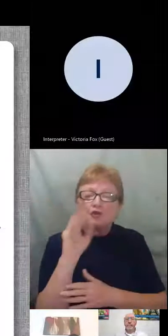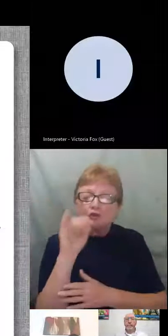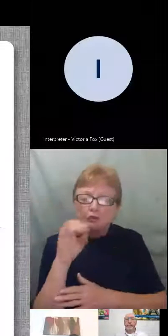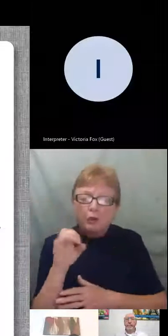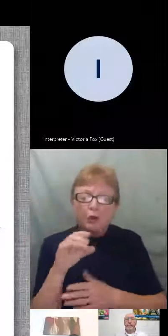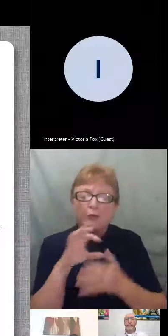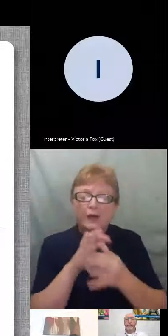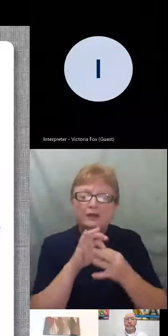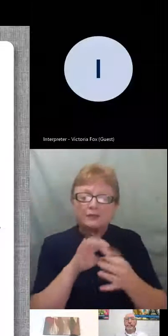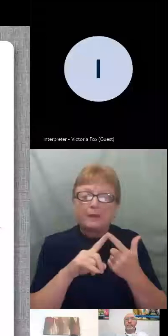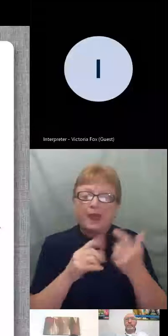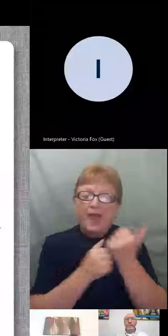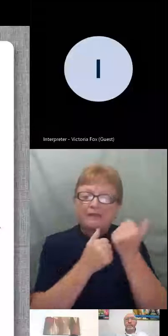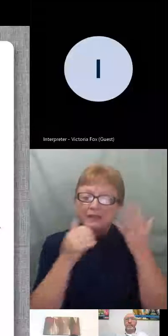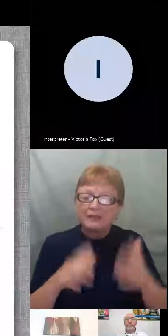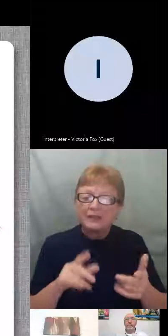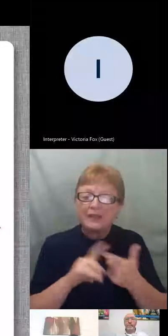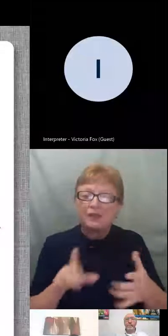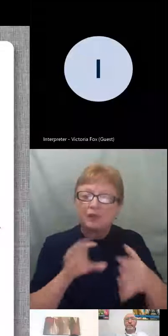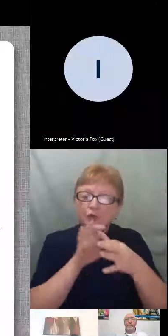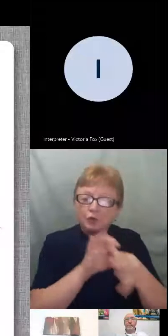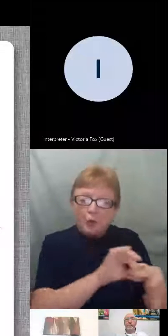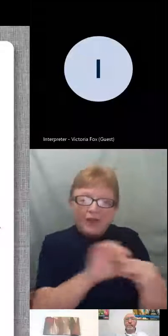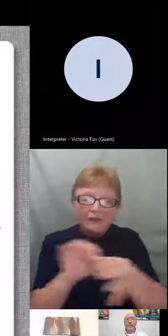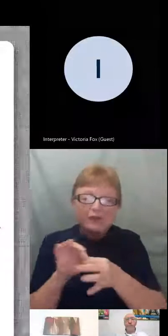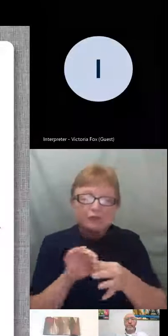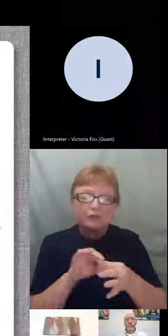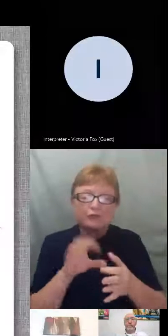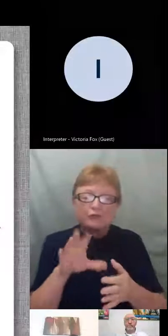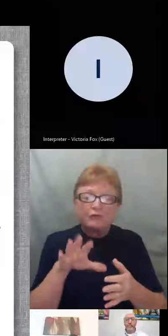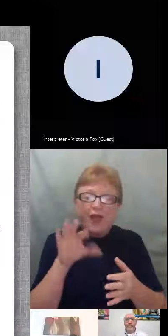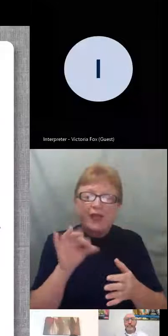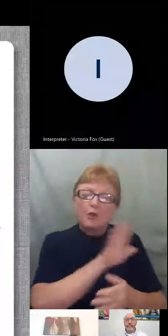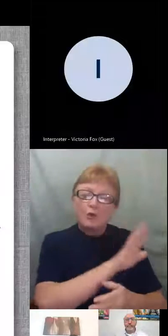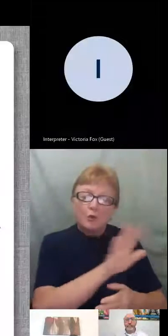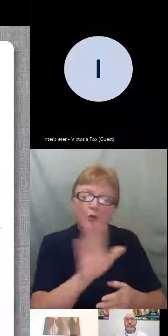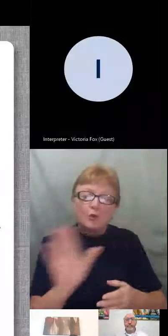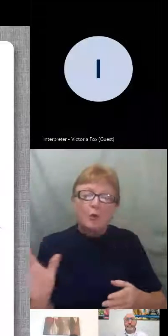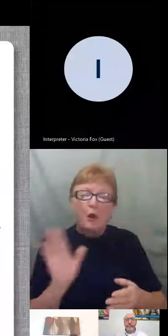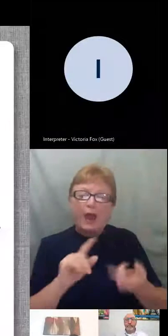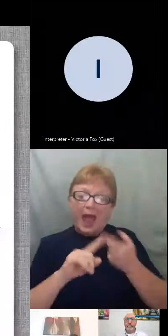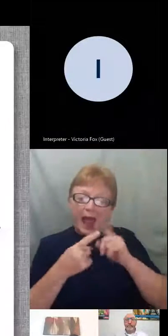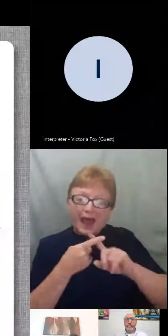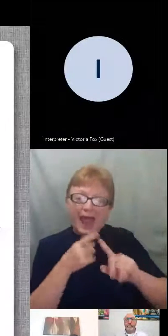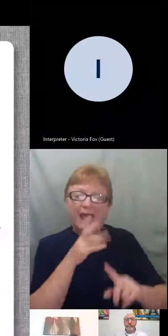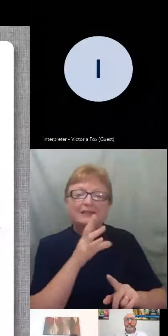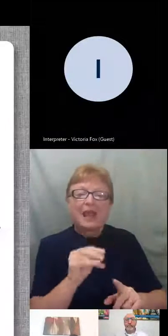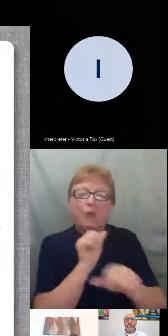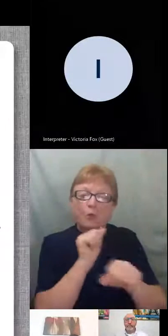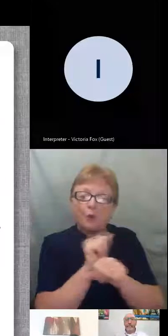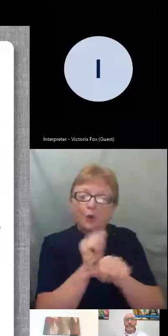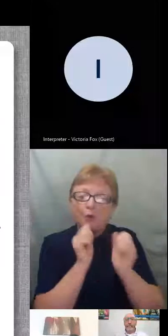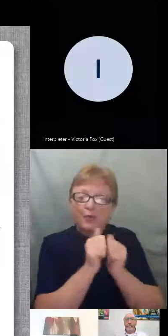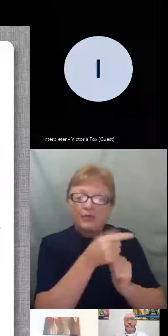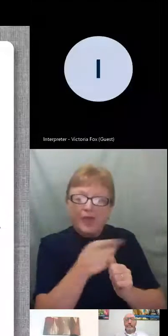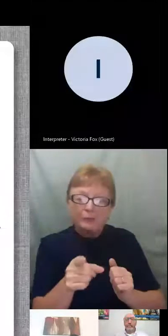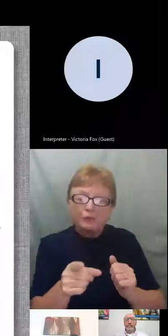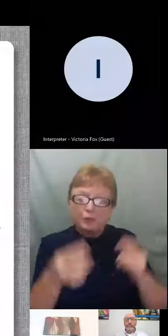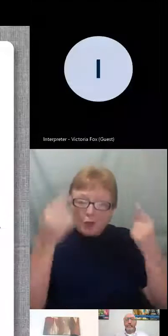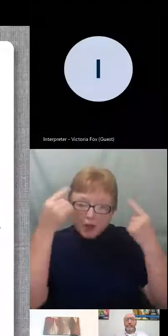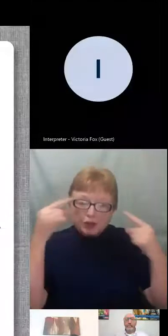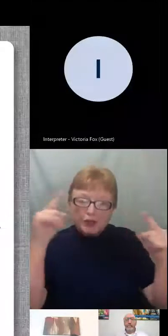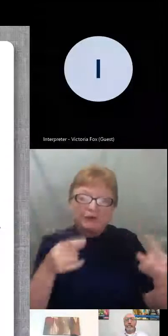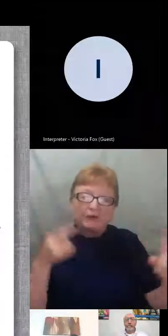to achieve your advocacy goals. Your chances of success are much greater when there